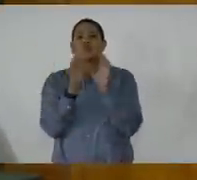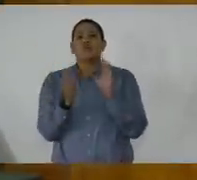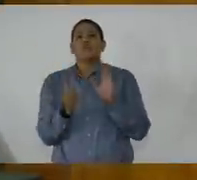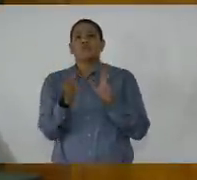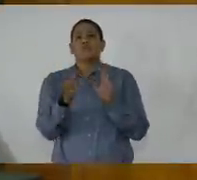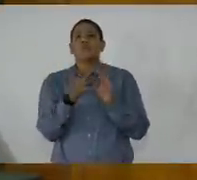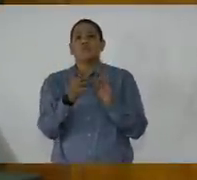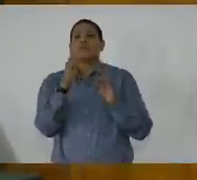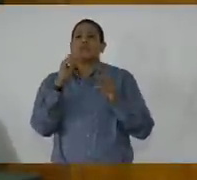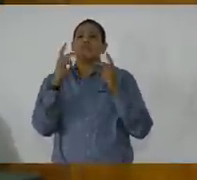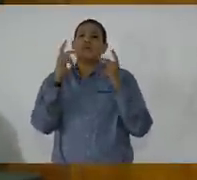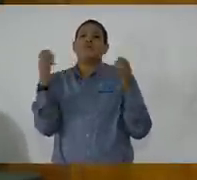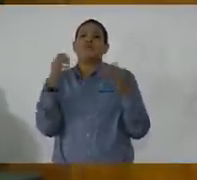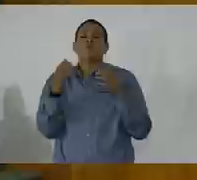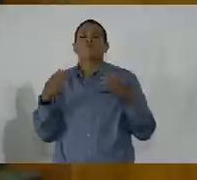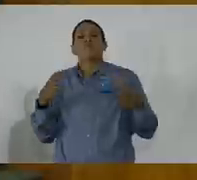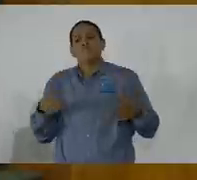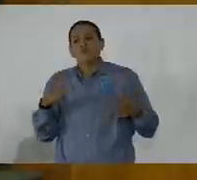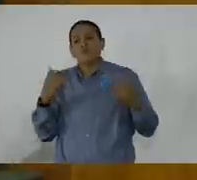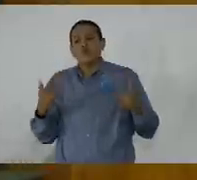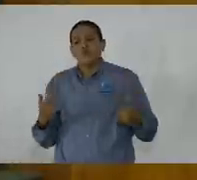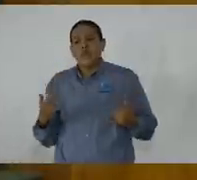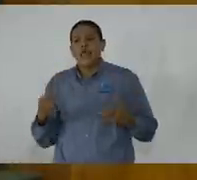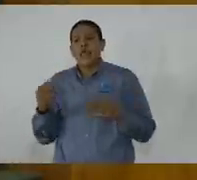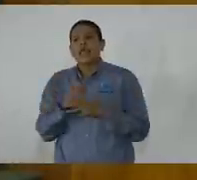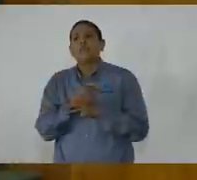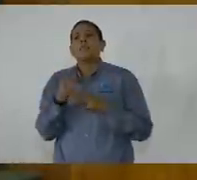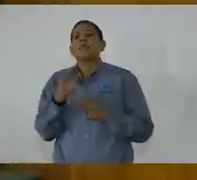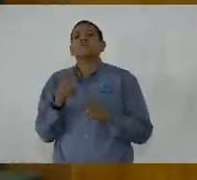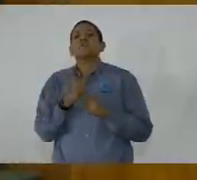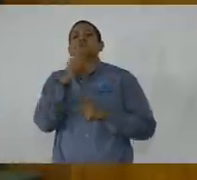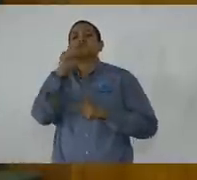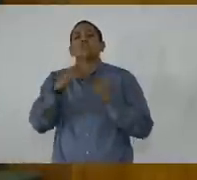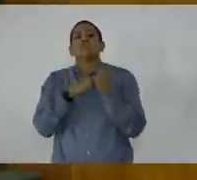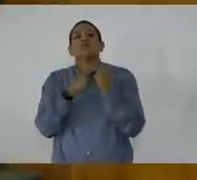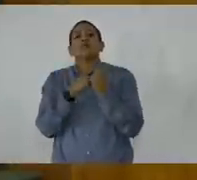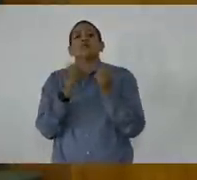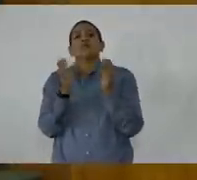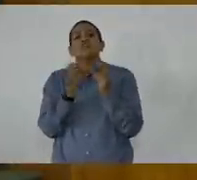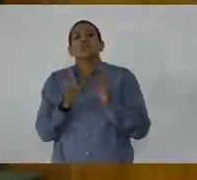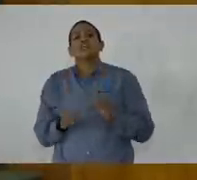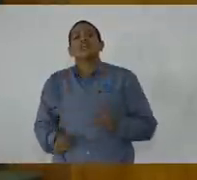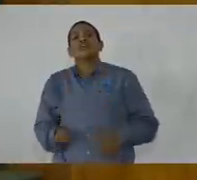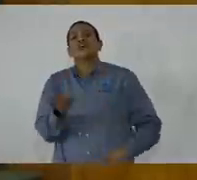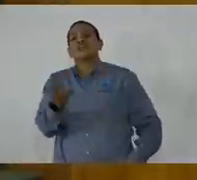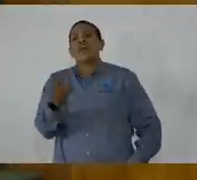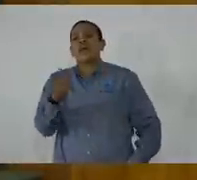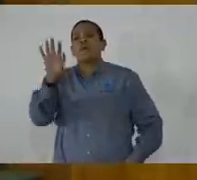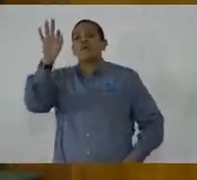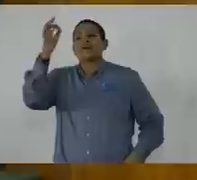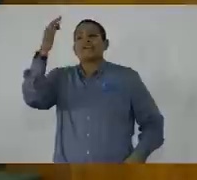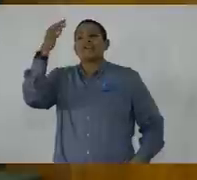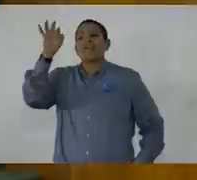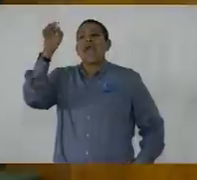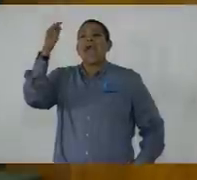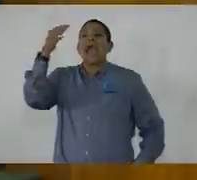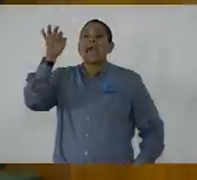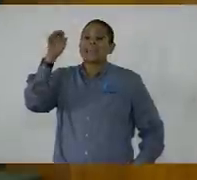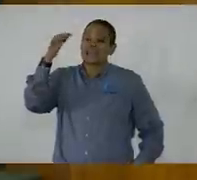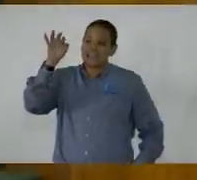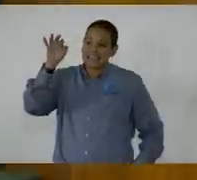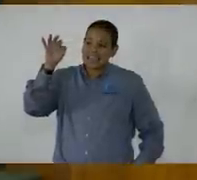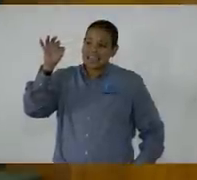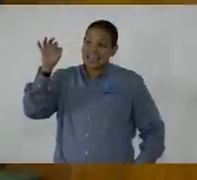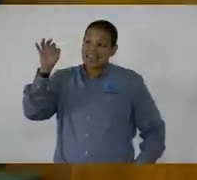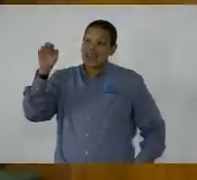among public sector bodies. To date, the ministry has supported the certification of 19 public